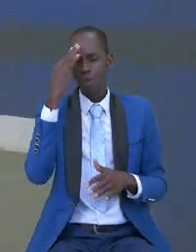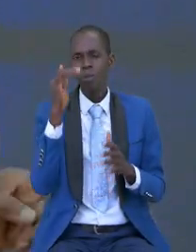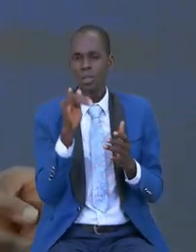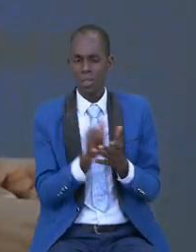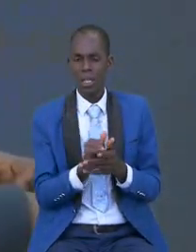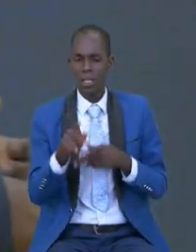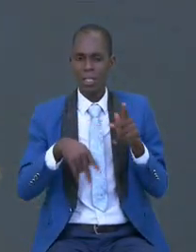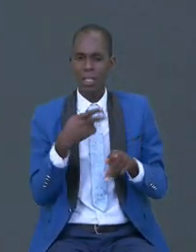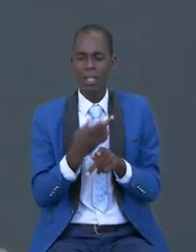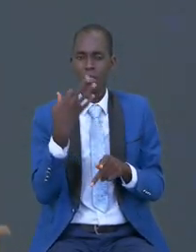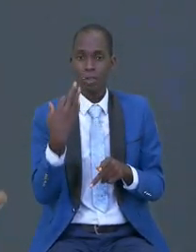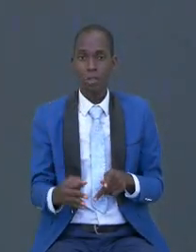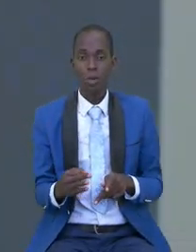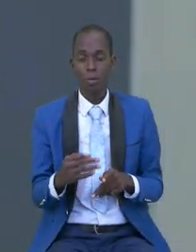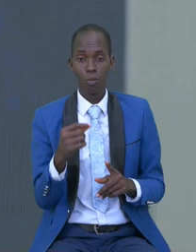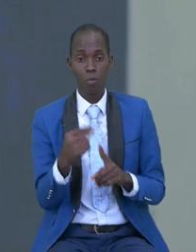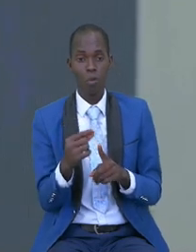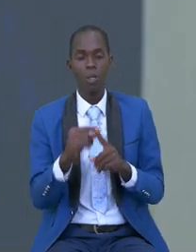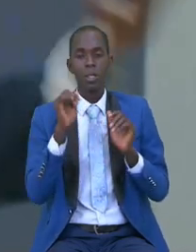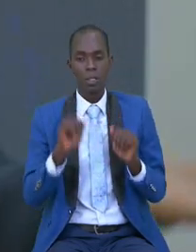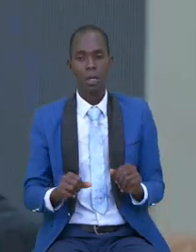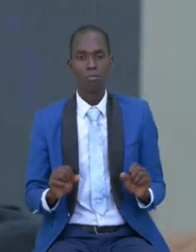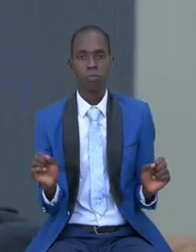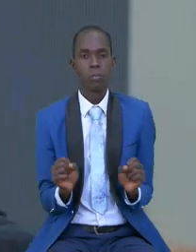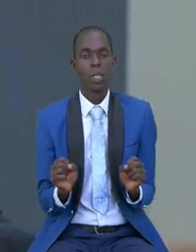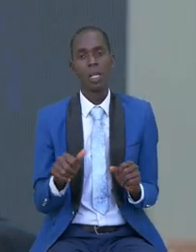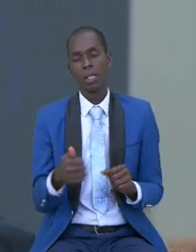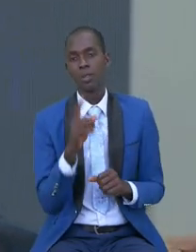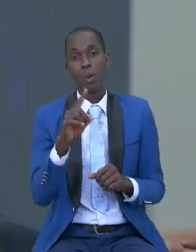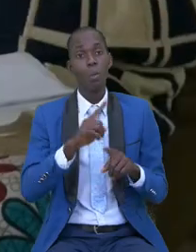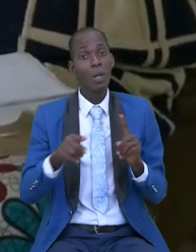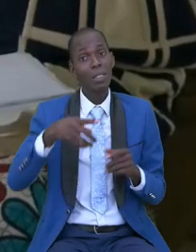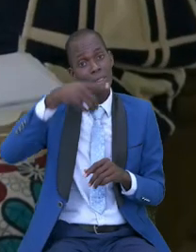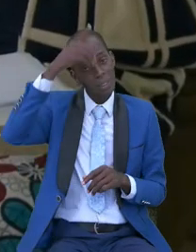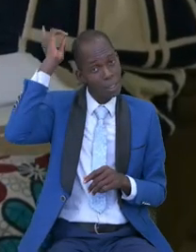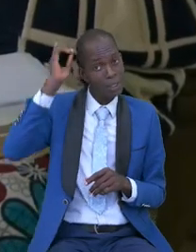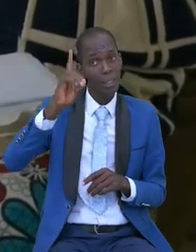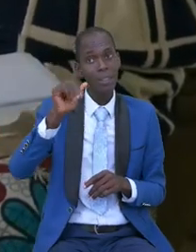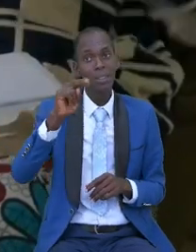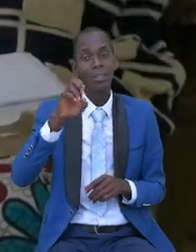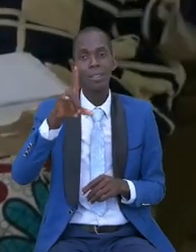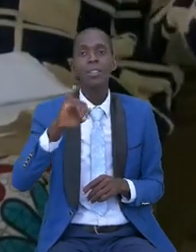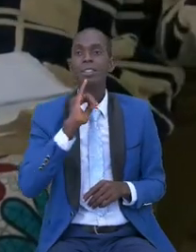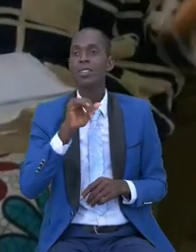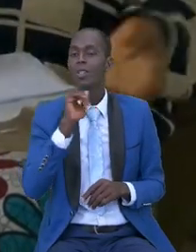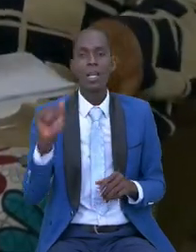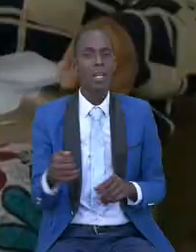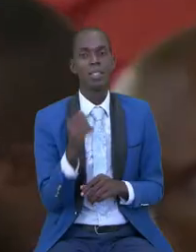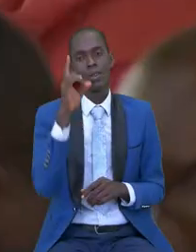man. But Daniel was not any man. And you are not any